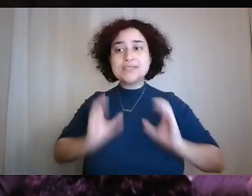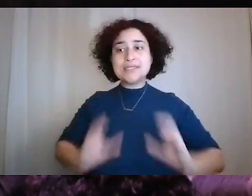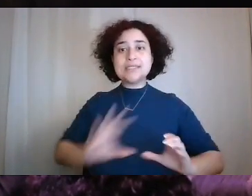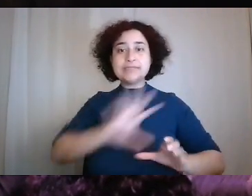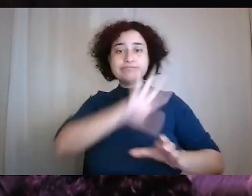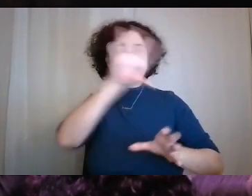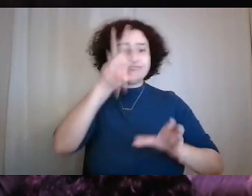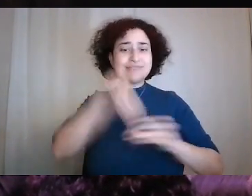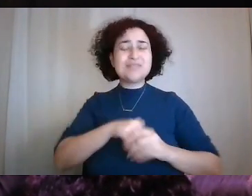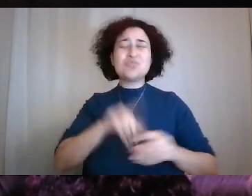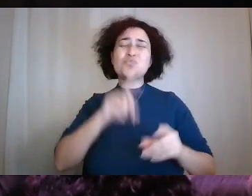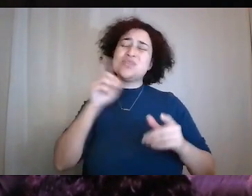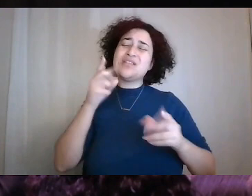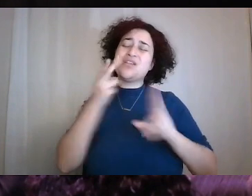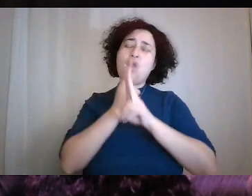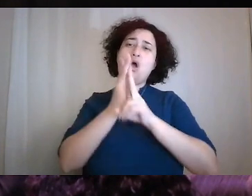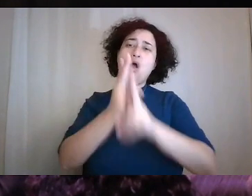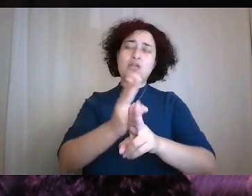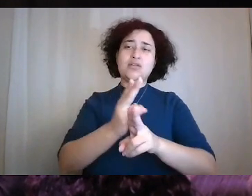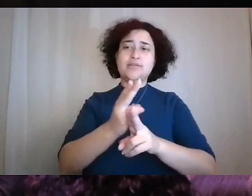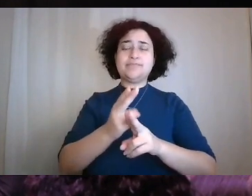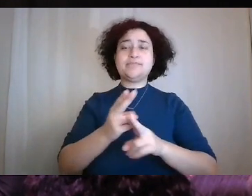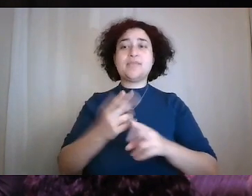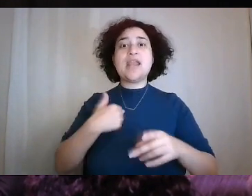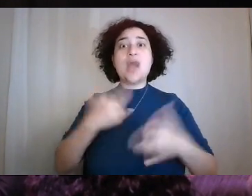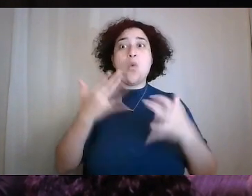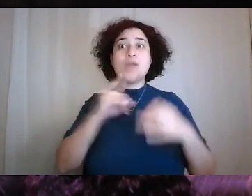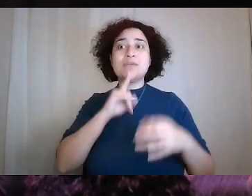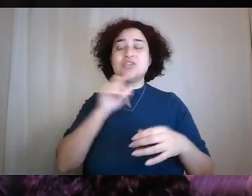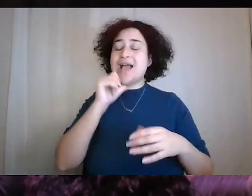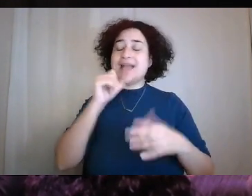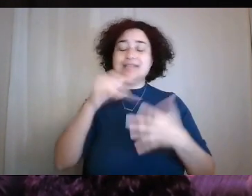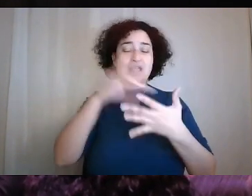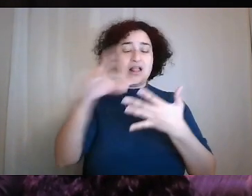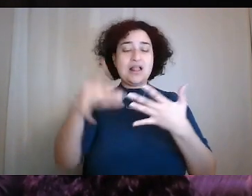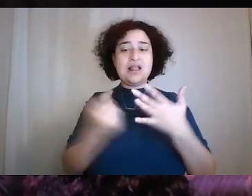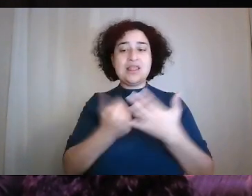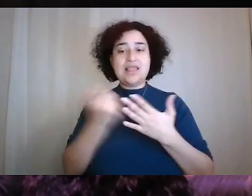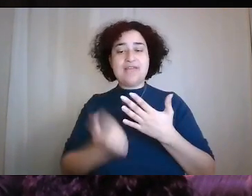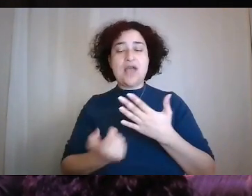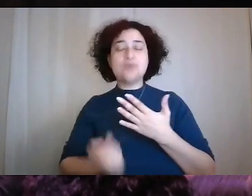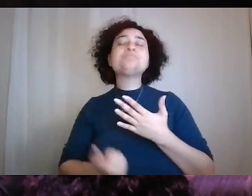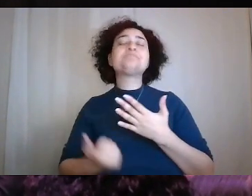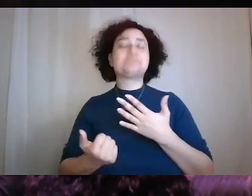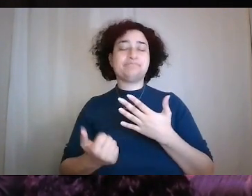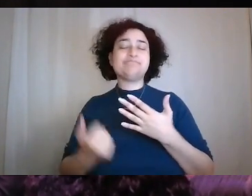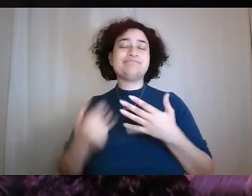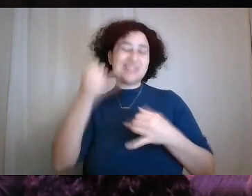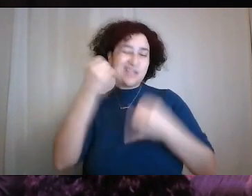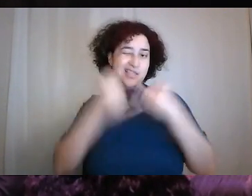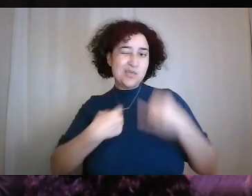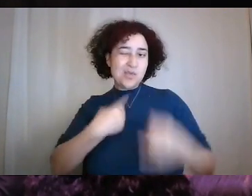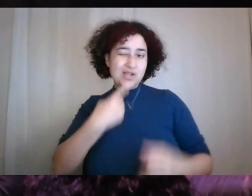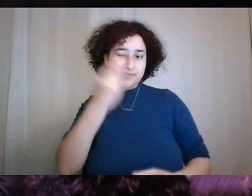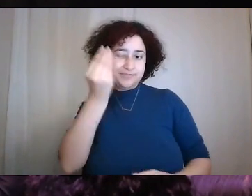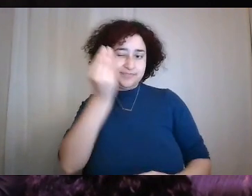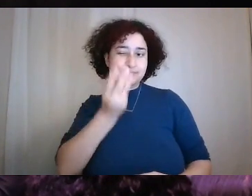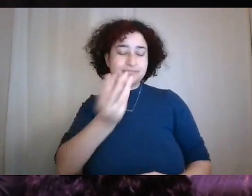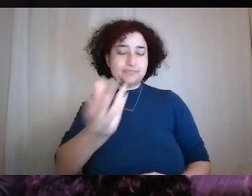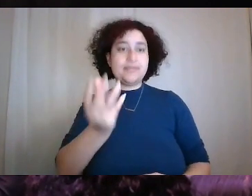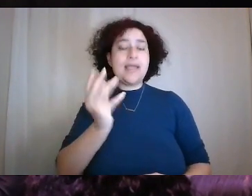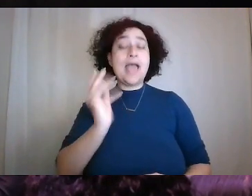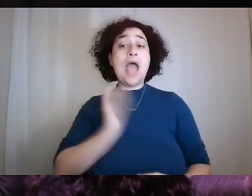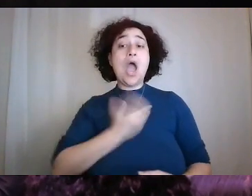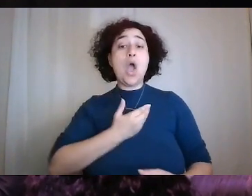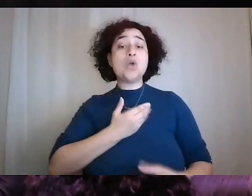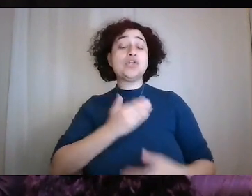wanted to make sure I didn't leave out any one of those things. Lastly, what I'll say is that I know for our students at Emerson College, having the opportunity to